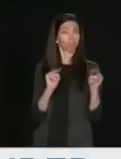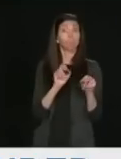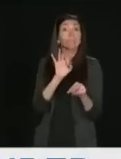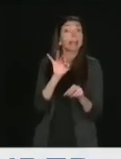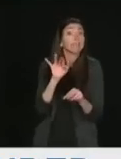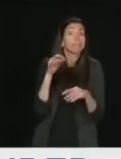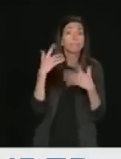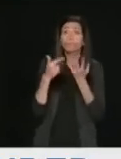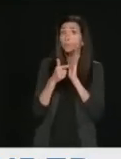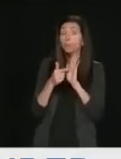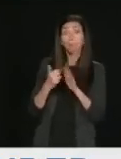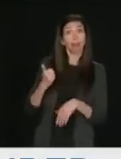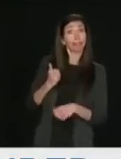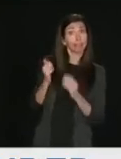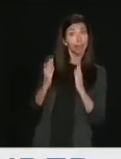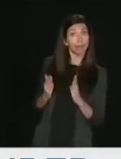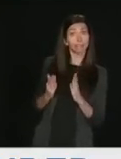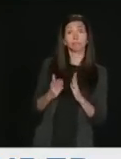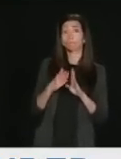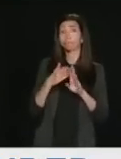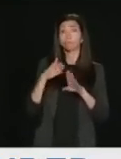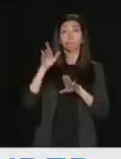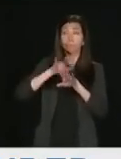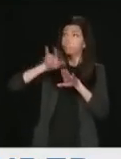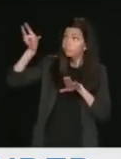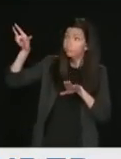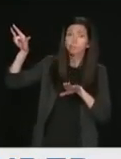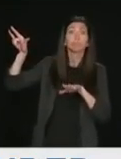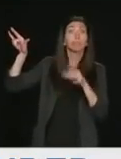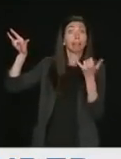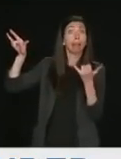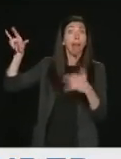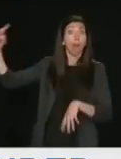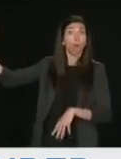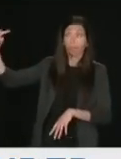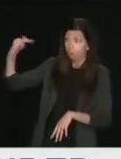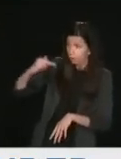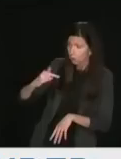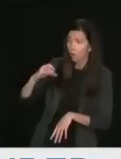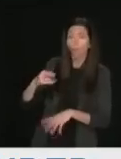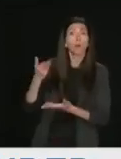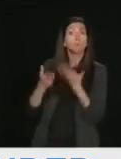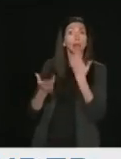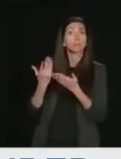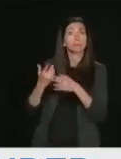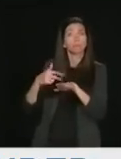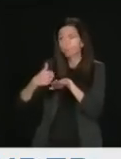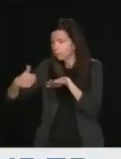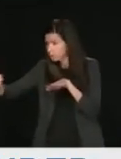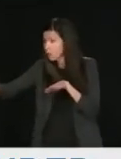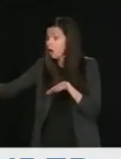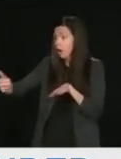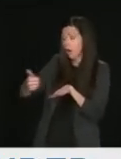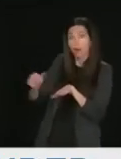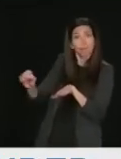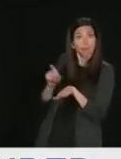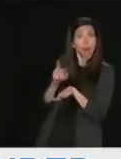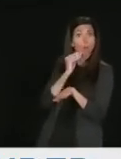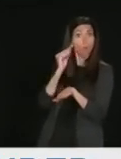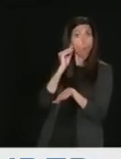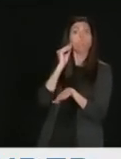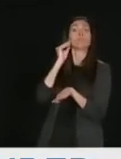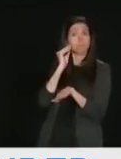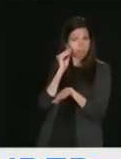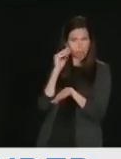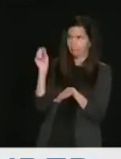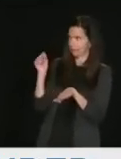back from overseas or from the United States as Canadians are properly followed up on, are properly